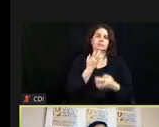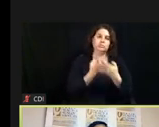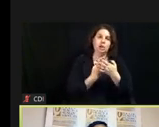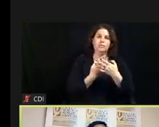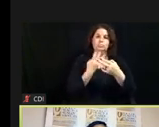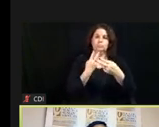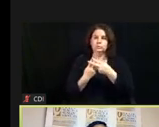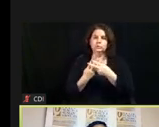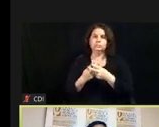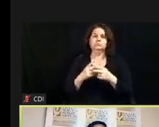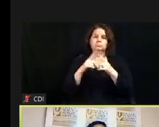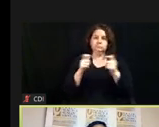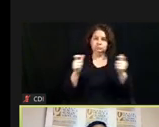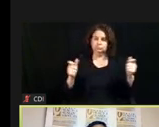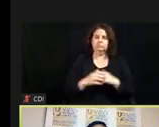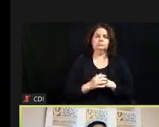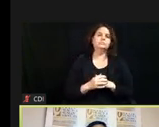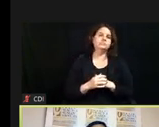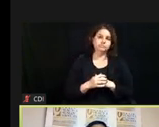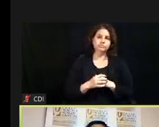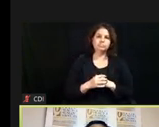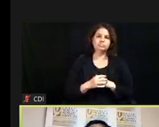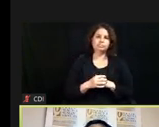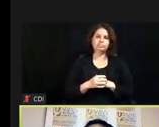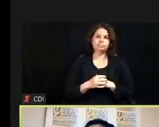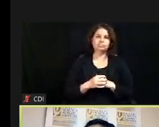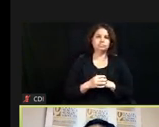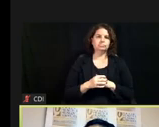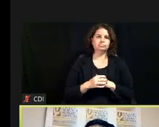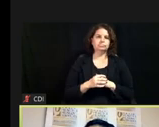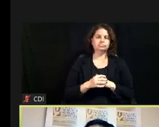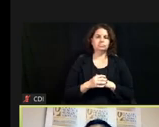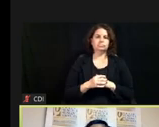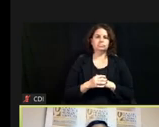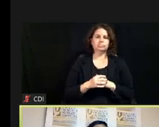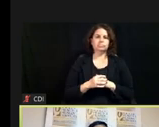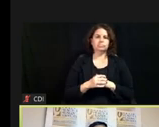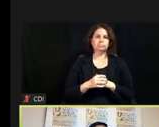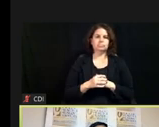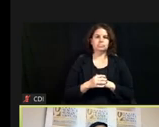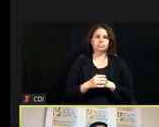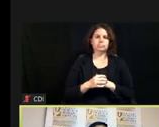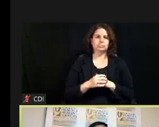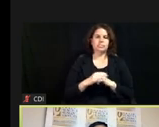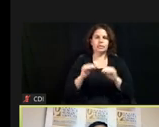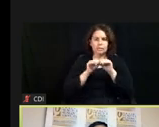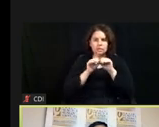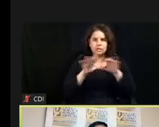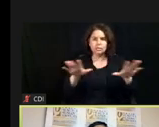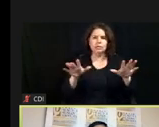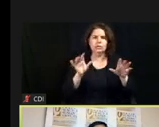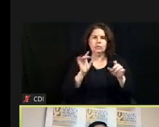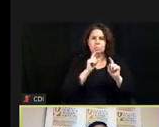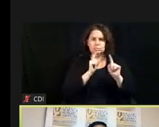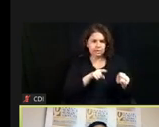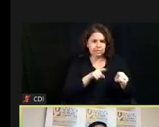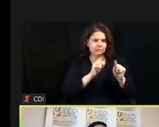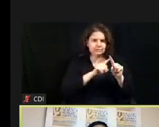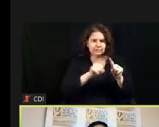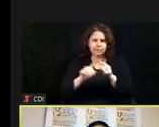community-wide and neighborhood level outbreak response. They've coordinated